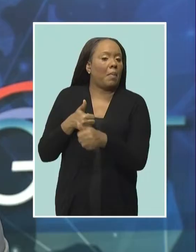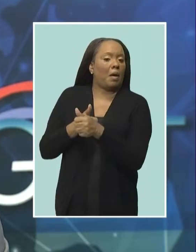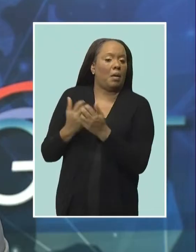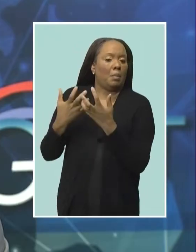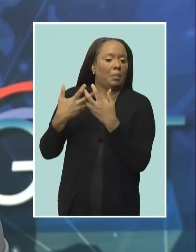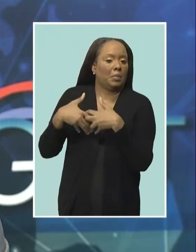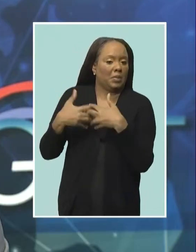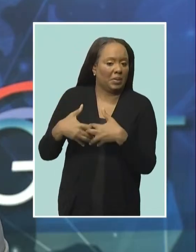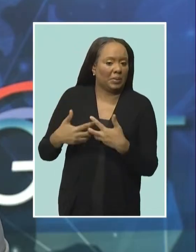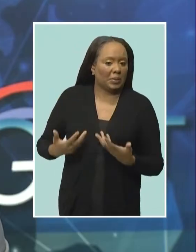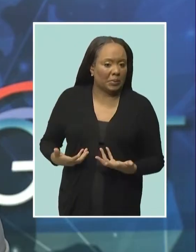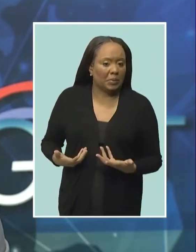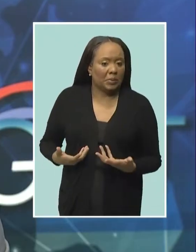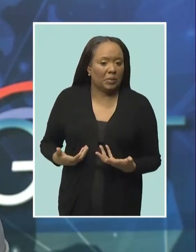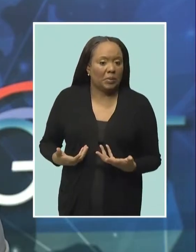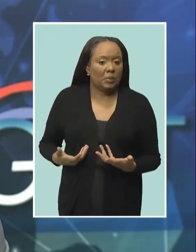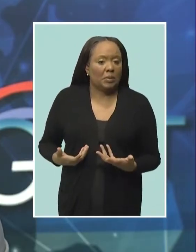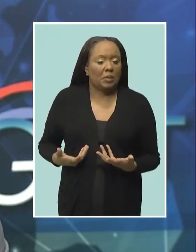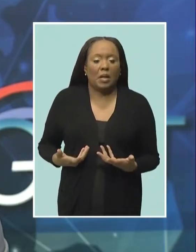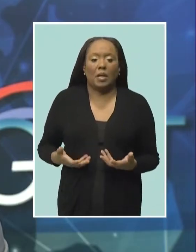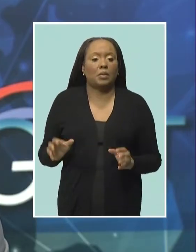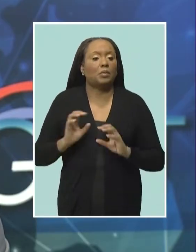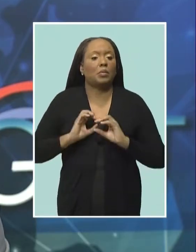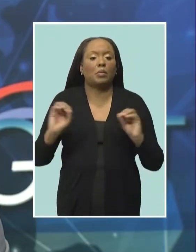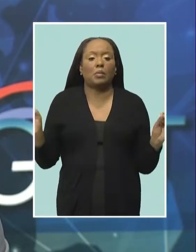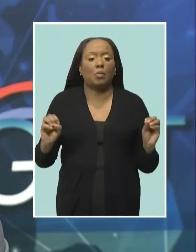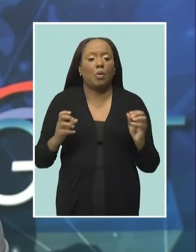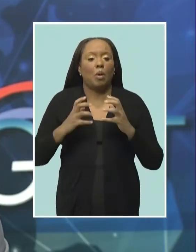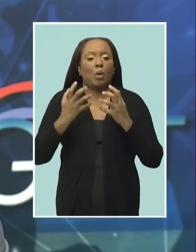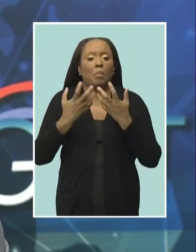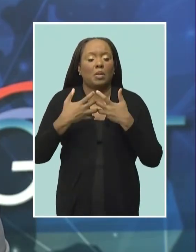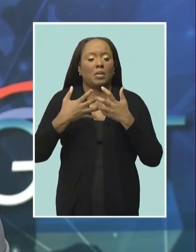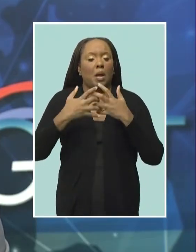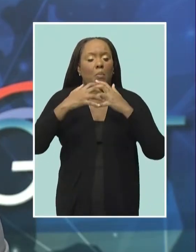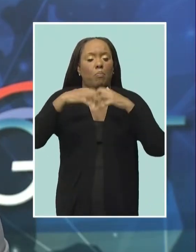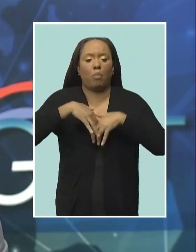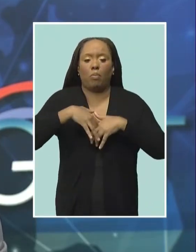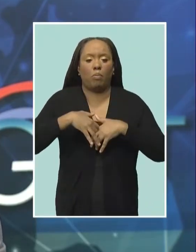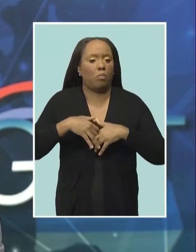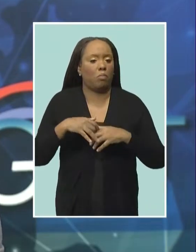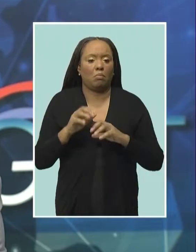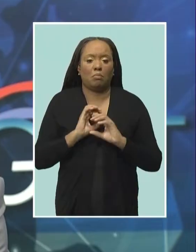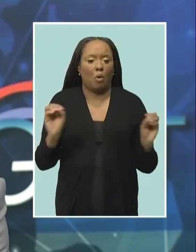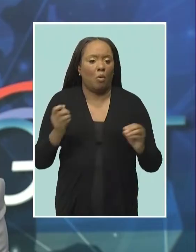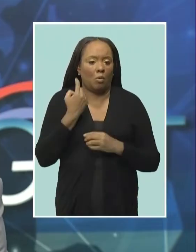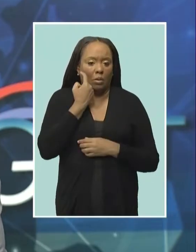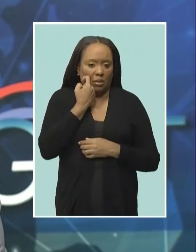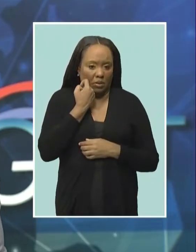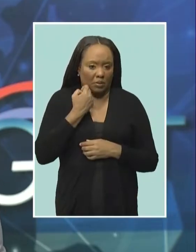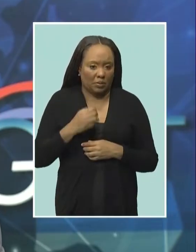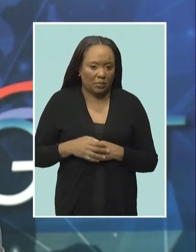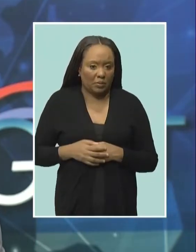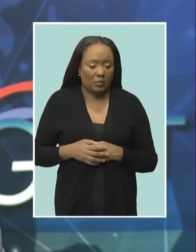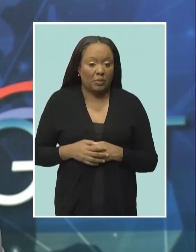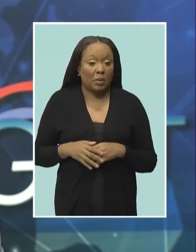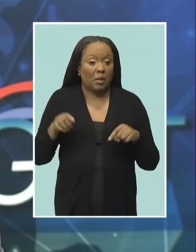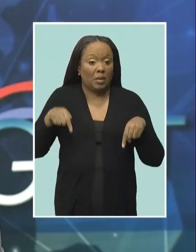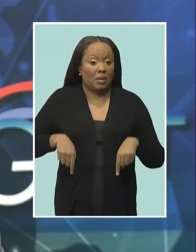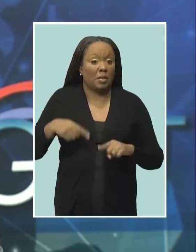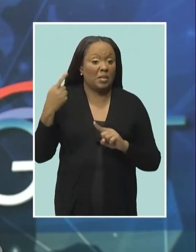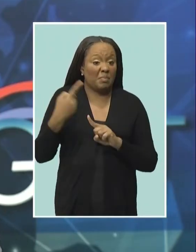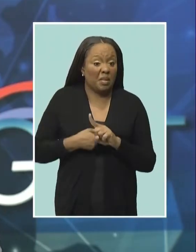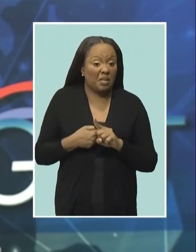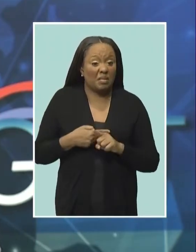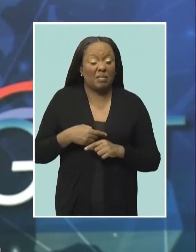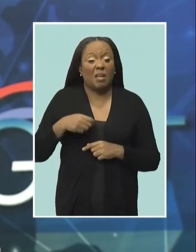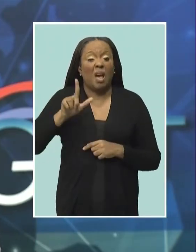need for the backup machines to be used in recent times, as there have been no machine failures. Additionally, it says for